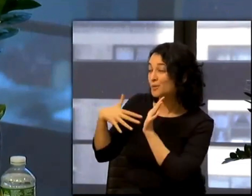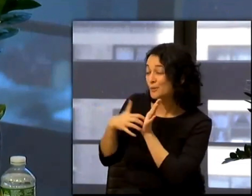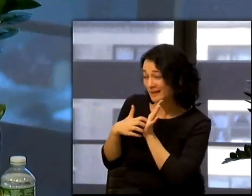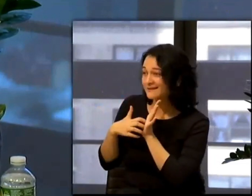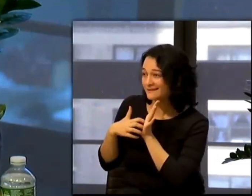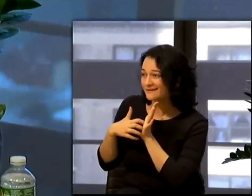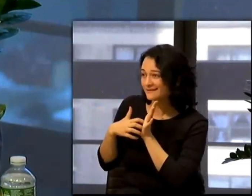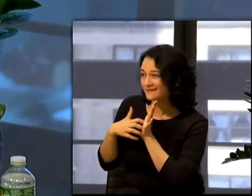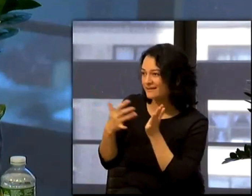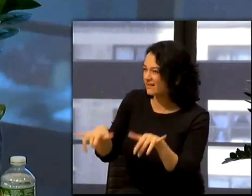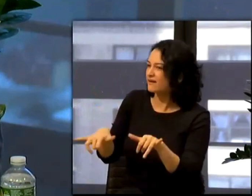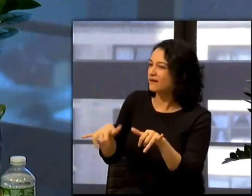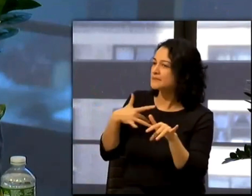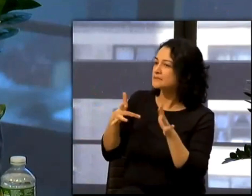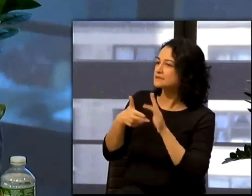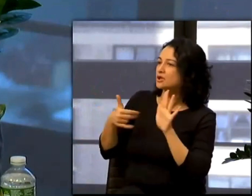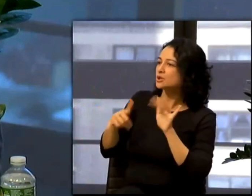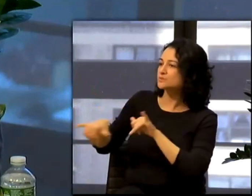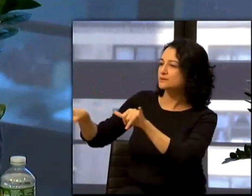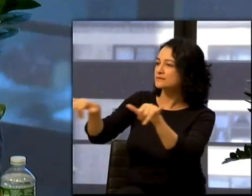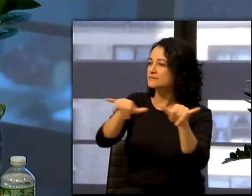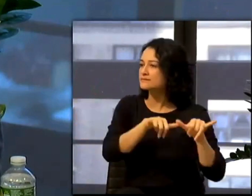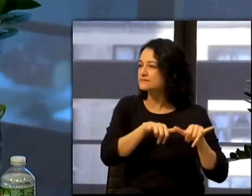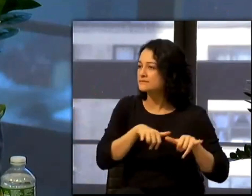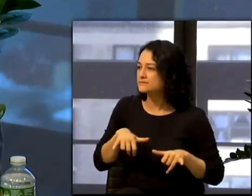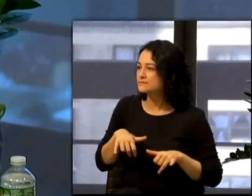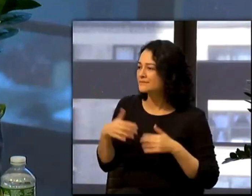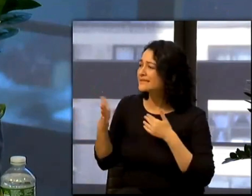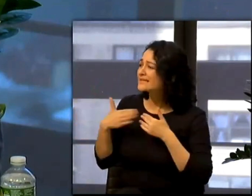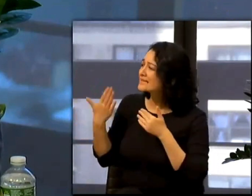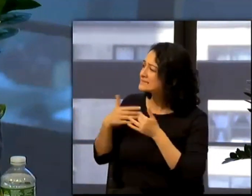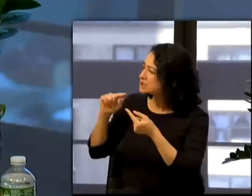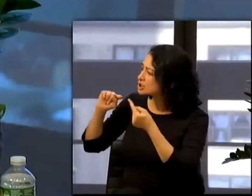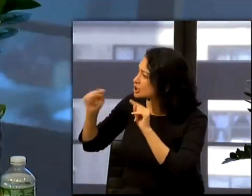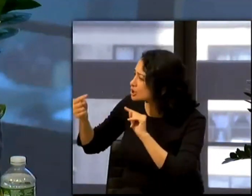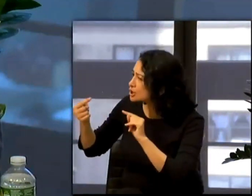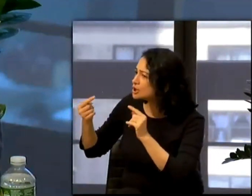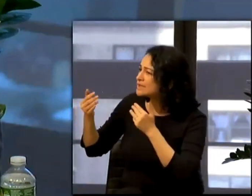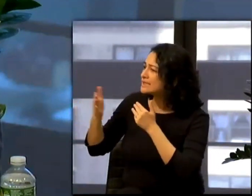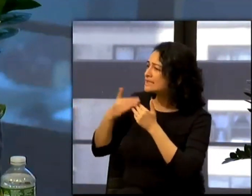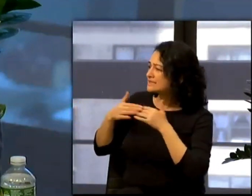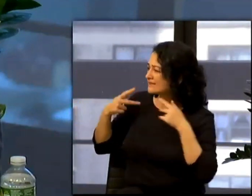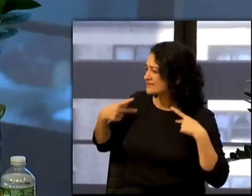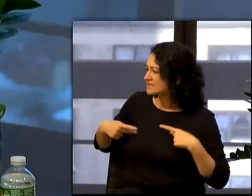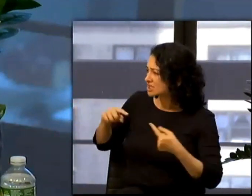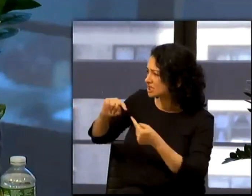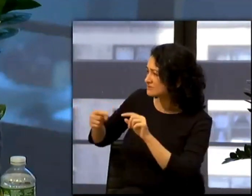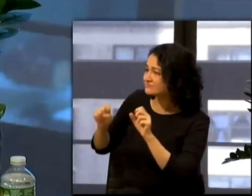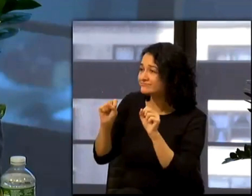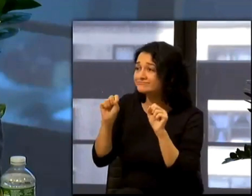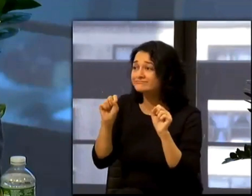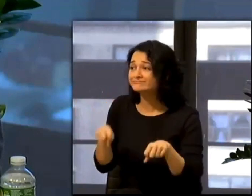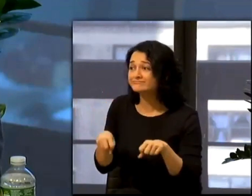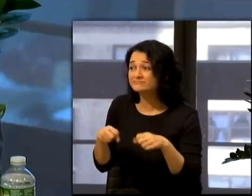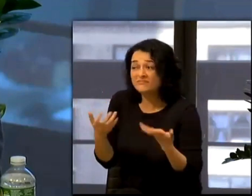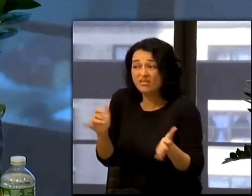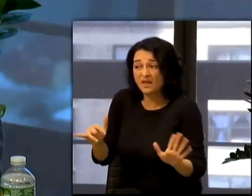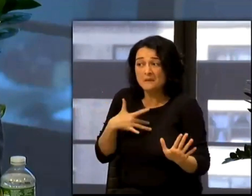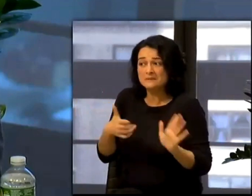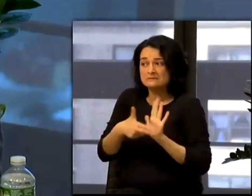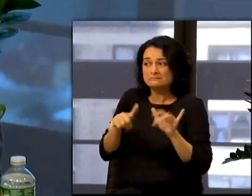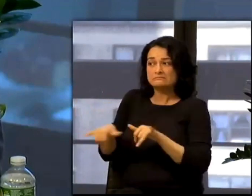physical assault. But it made me think about those who are not yet older adults, including